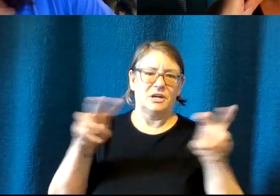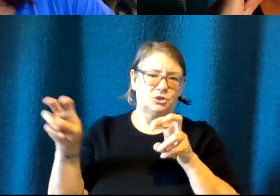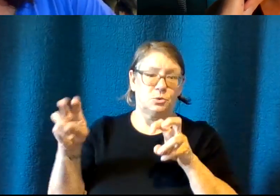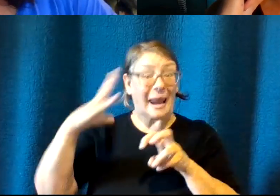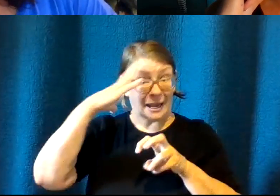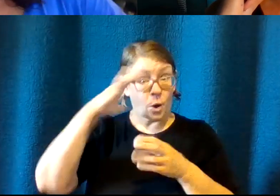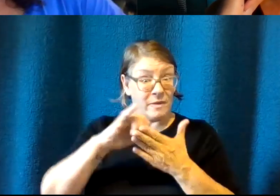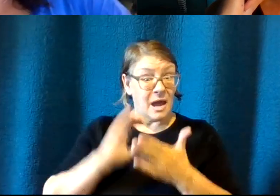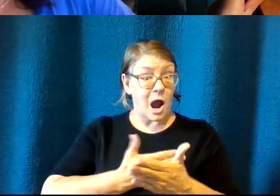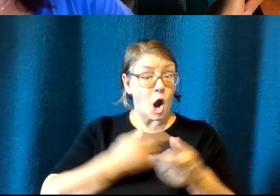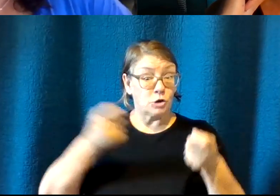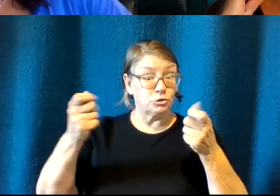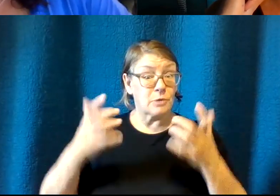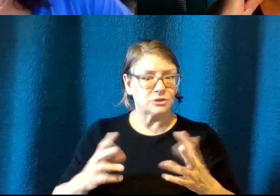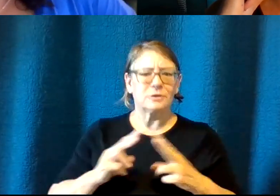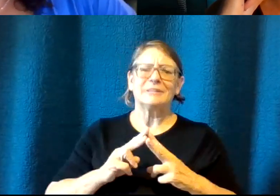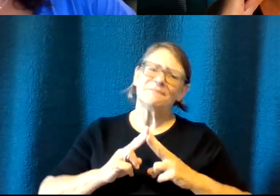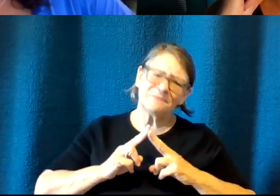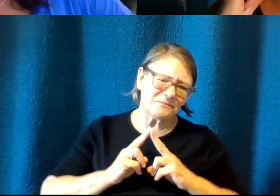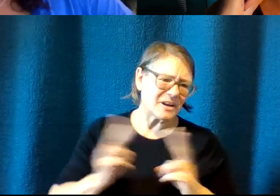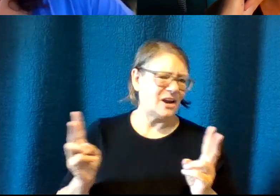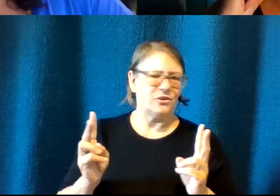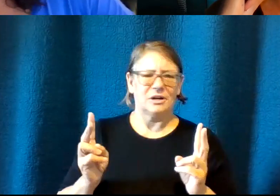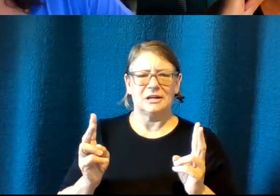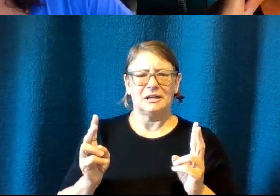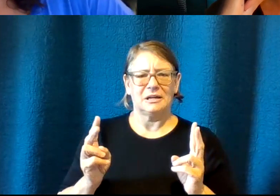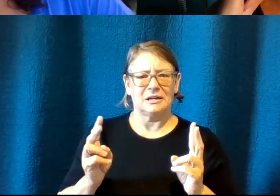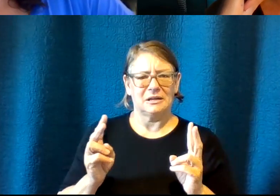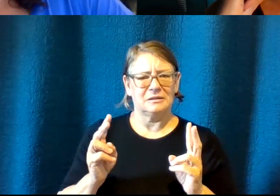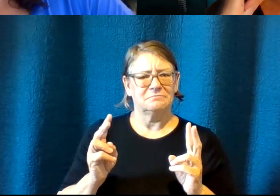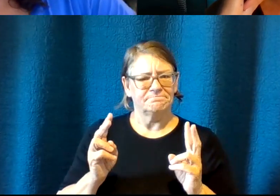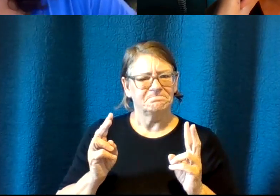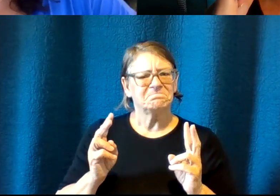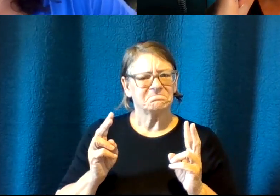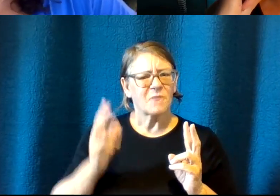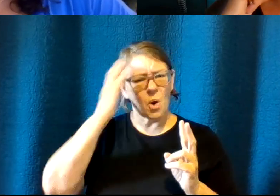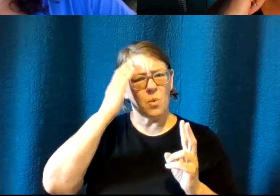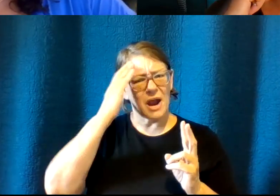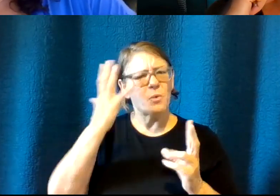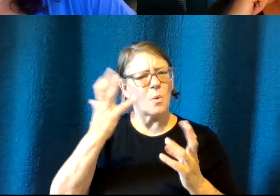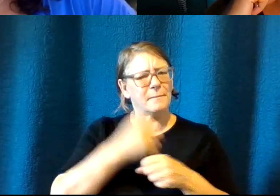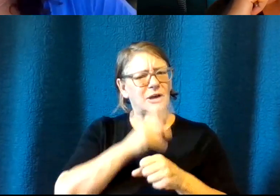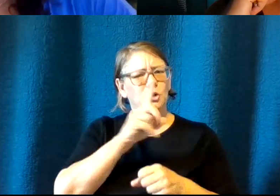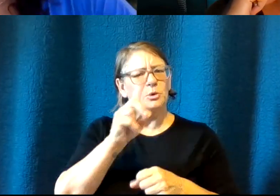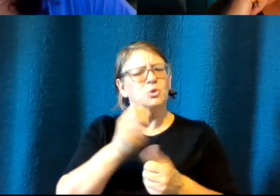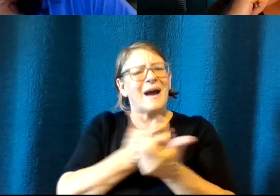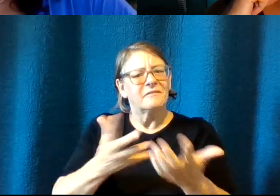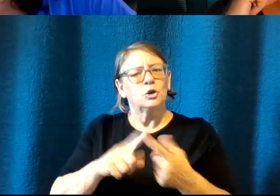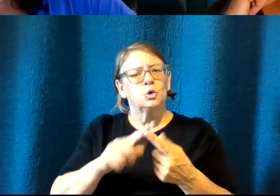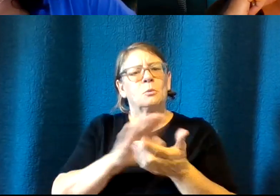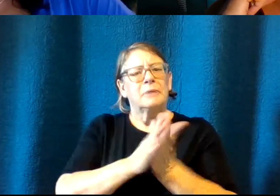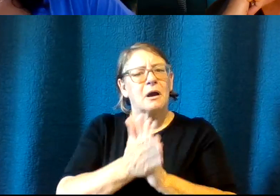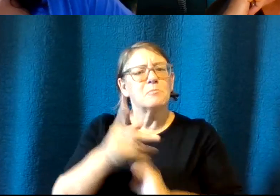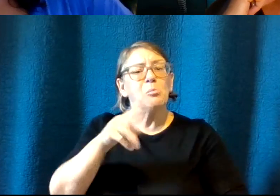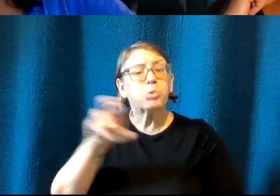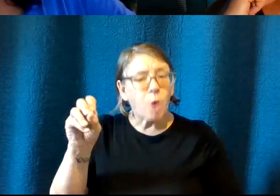director is very keen on making sure that we're doing everything we can to be proactive in this regard.